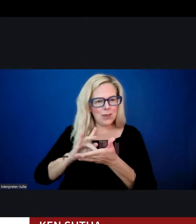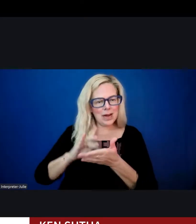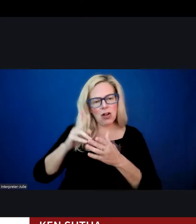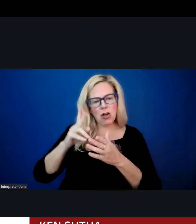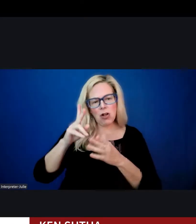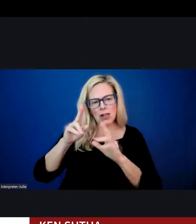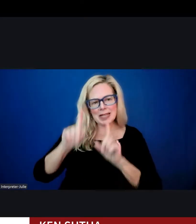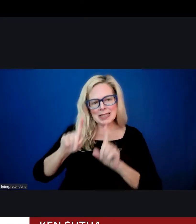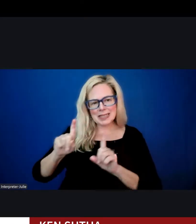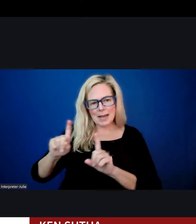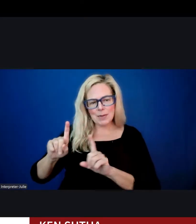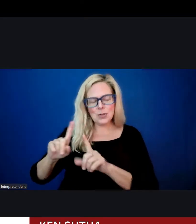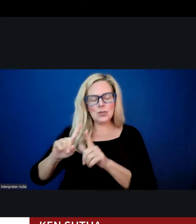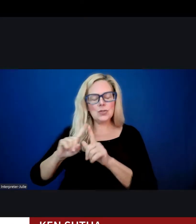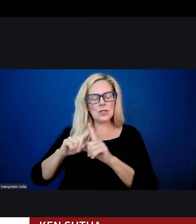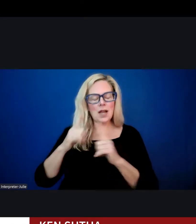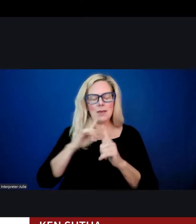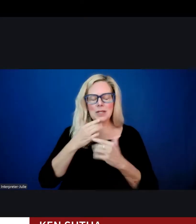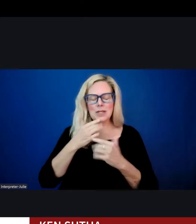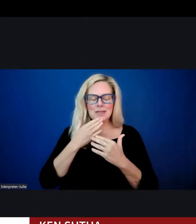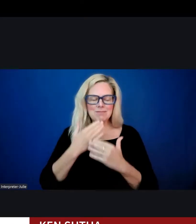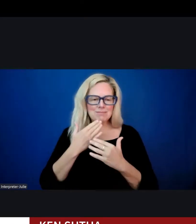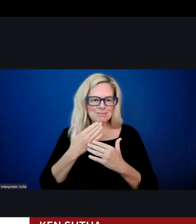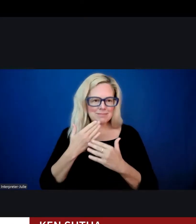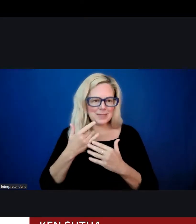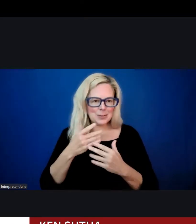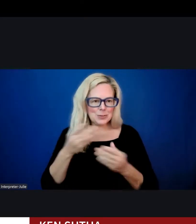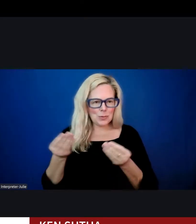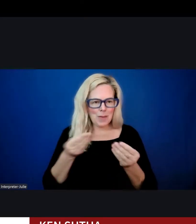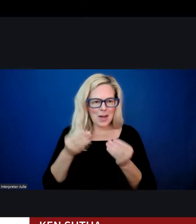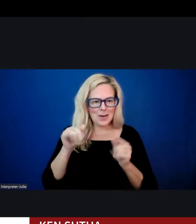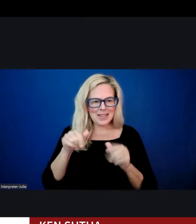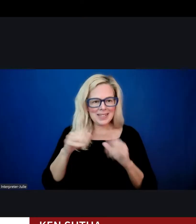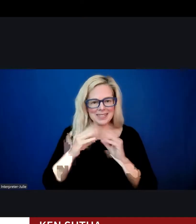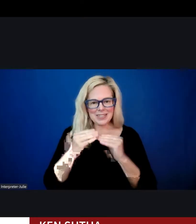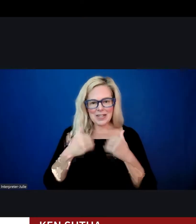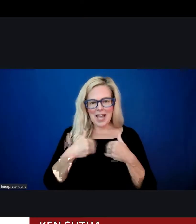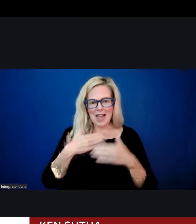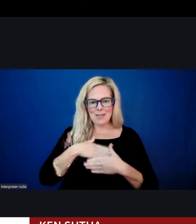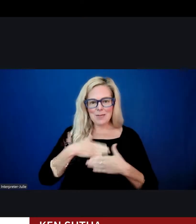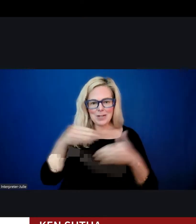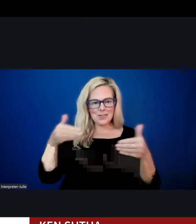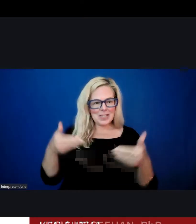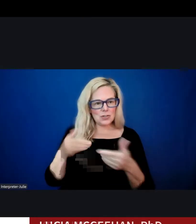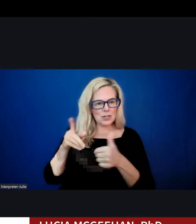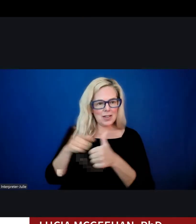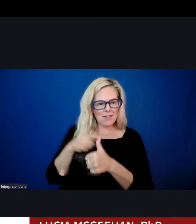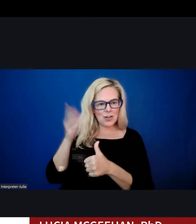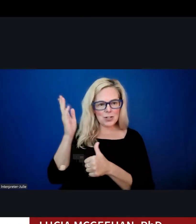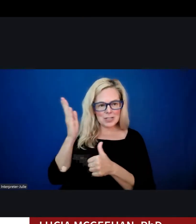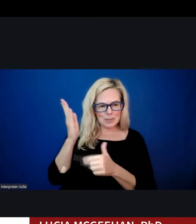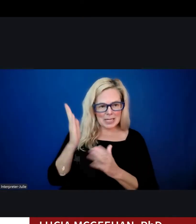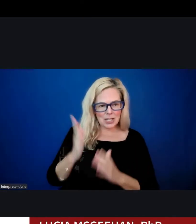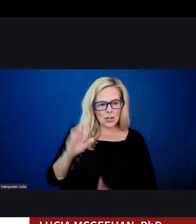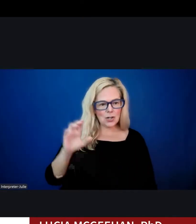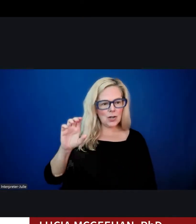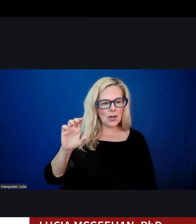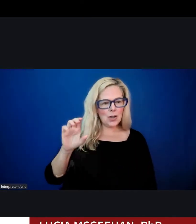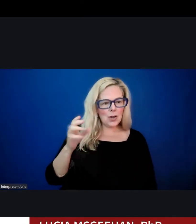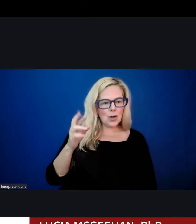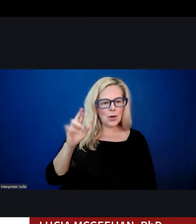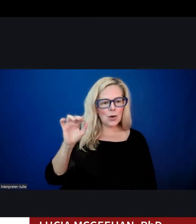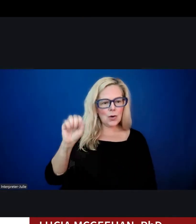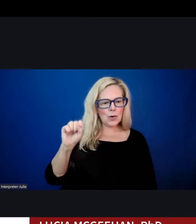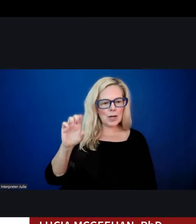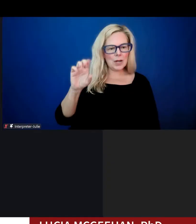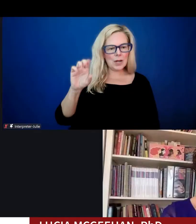and I'm truly grateful to be able to moderate this session. I have the pleasure of introducing our first speaker, Chris Skovira.